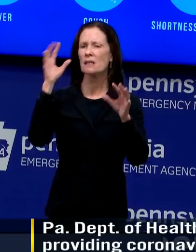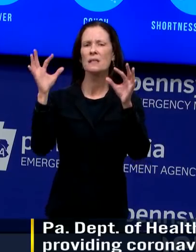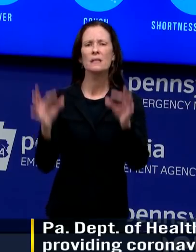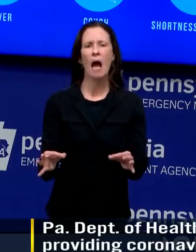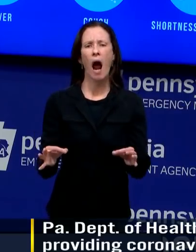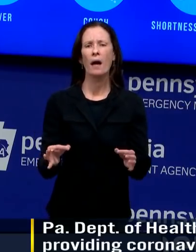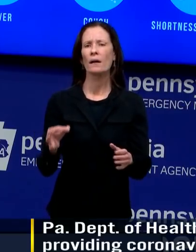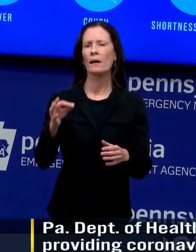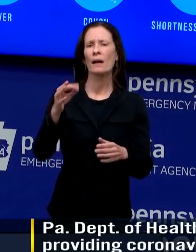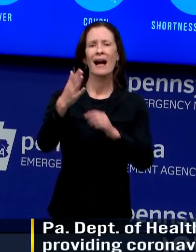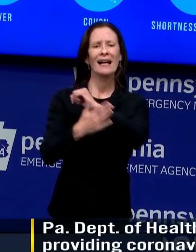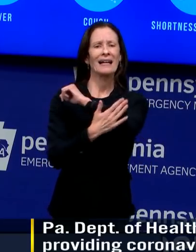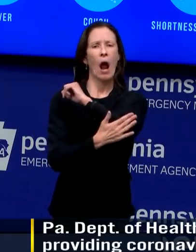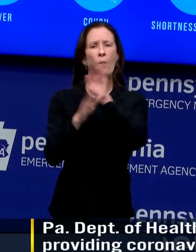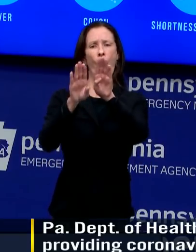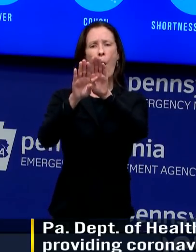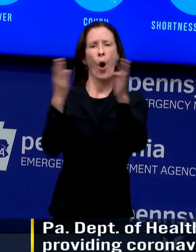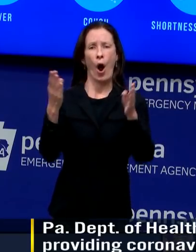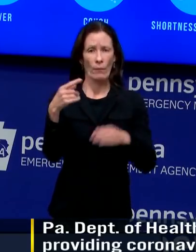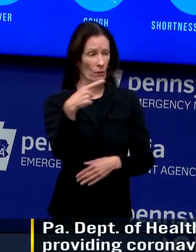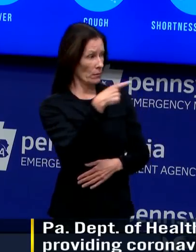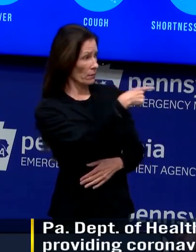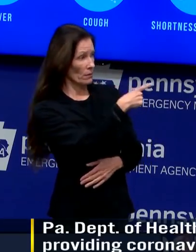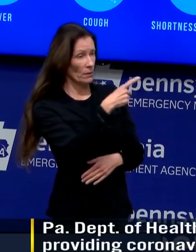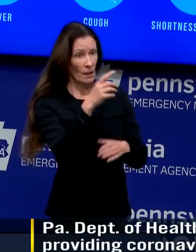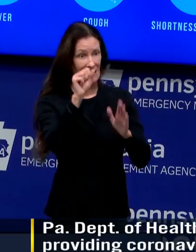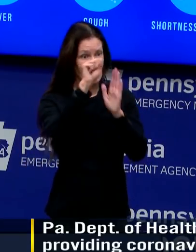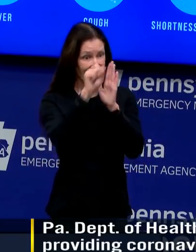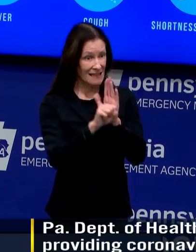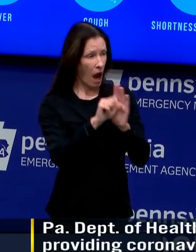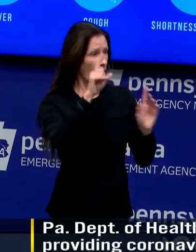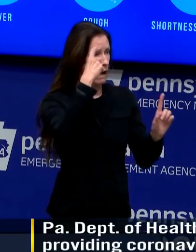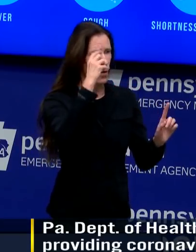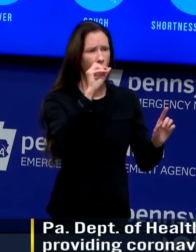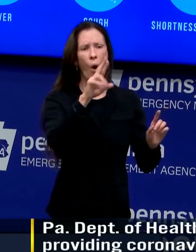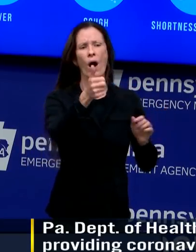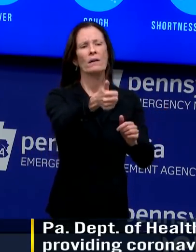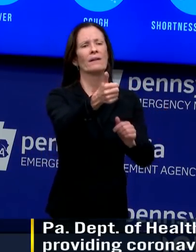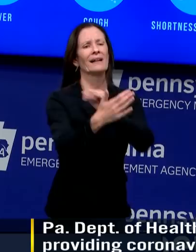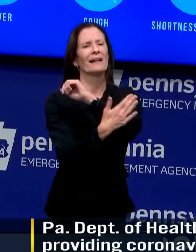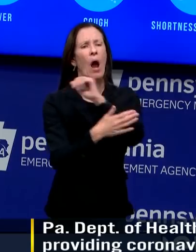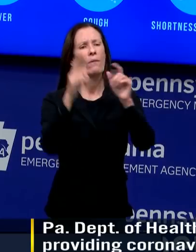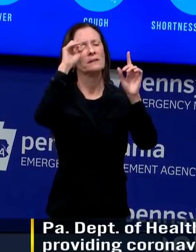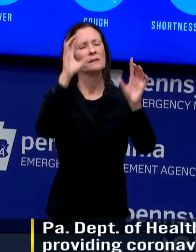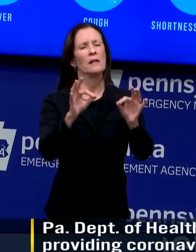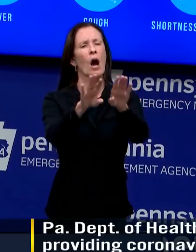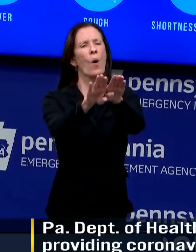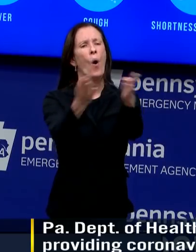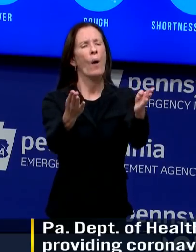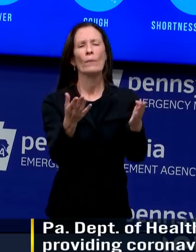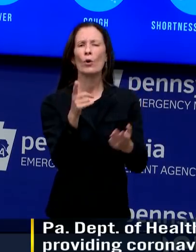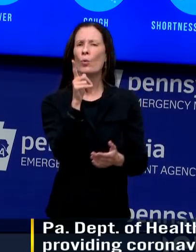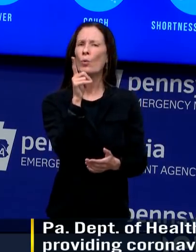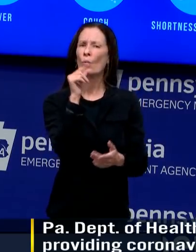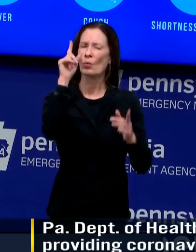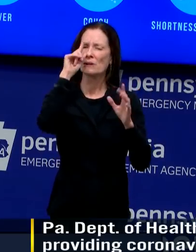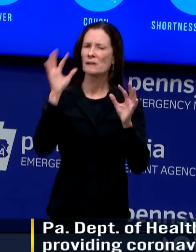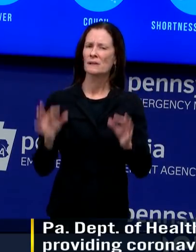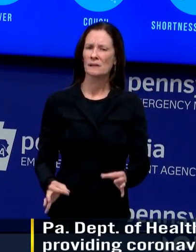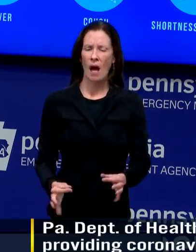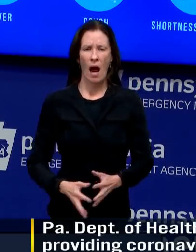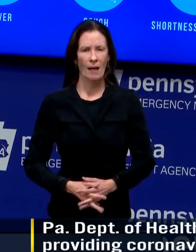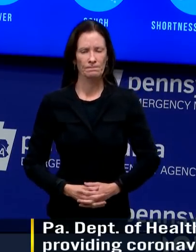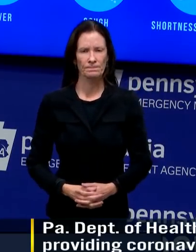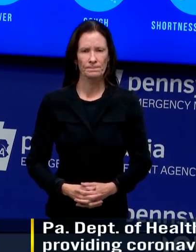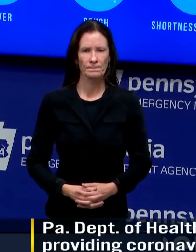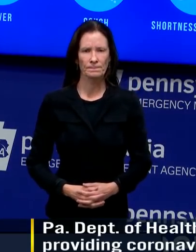Actually, we have to look at the state. The Commonwealth has to look out for the interests of the entire state. Obviously,